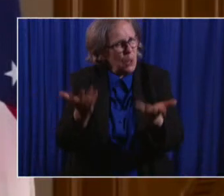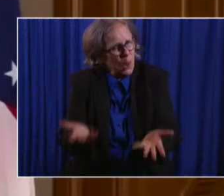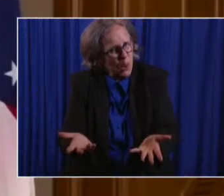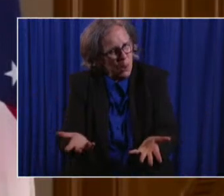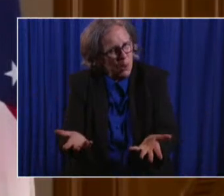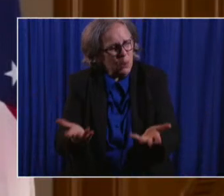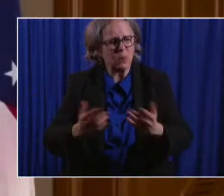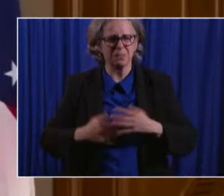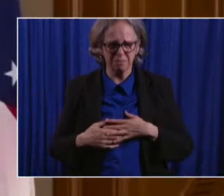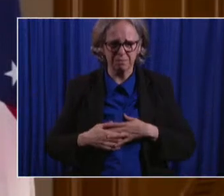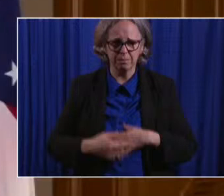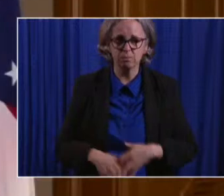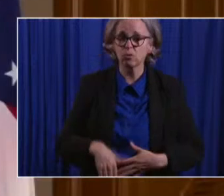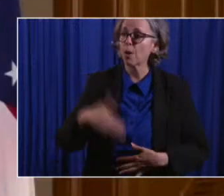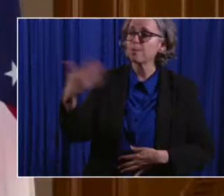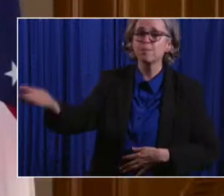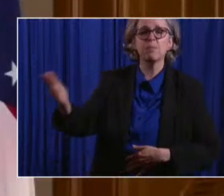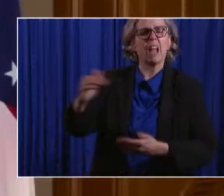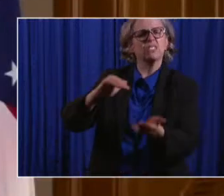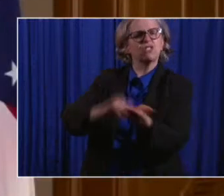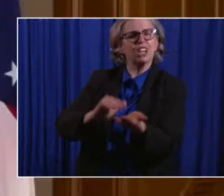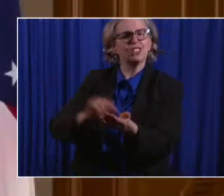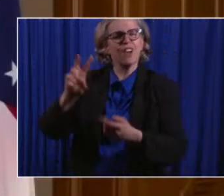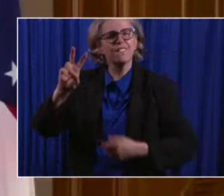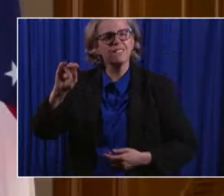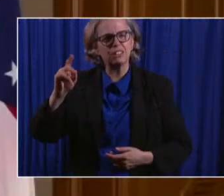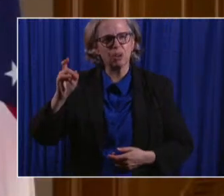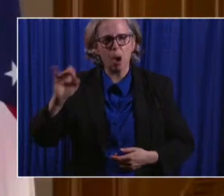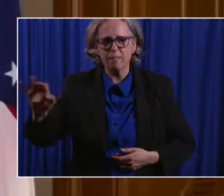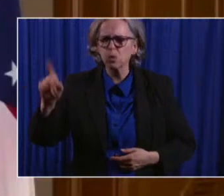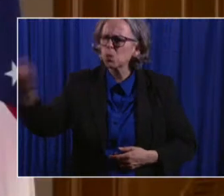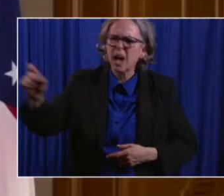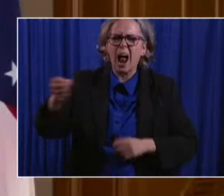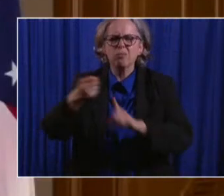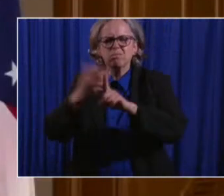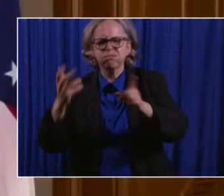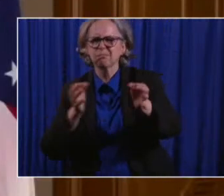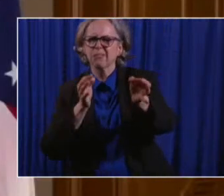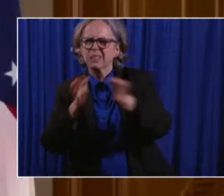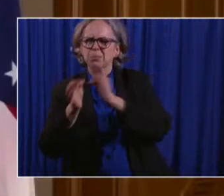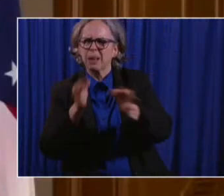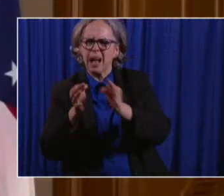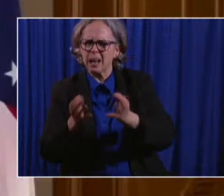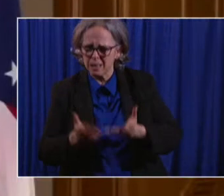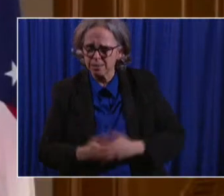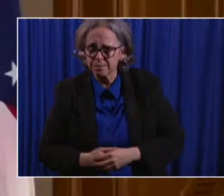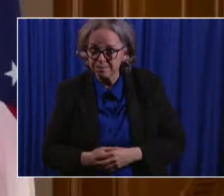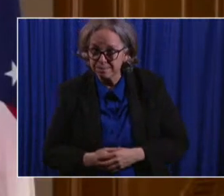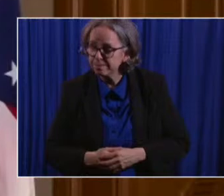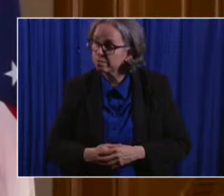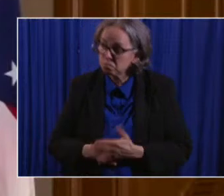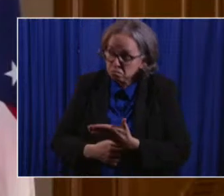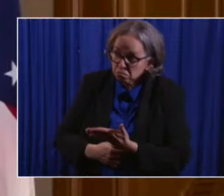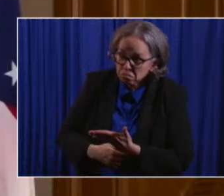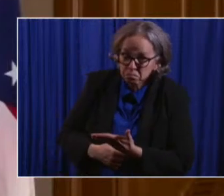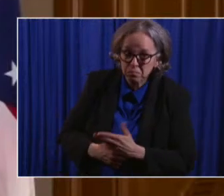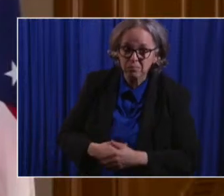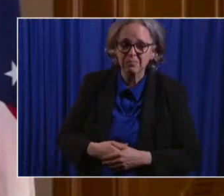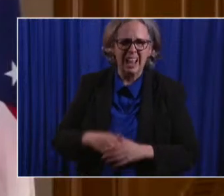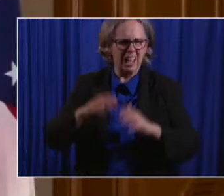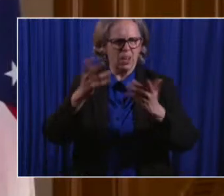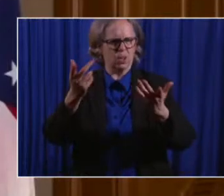Dr. Vanderhoff, maybe a little bit about the norm in regard to dealing with